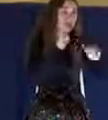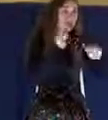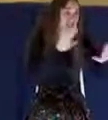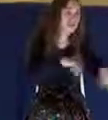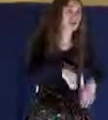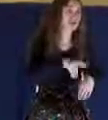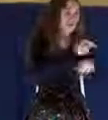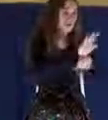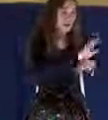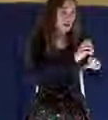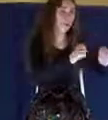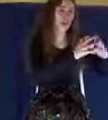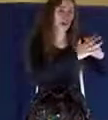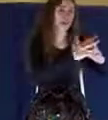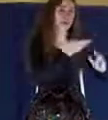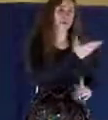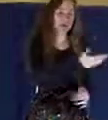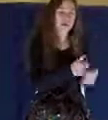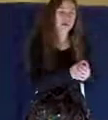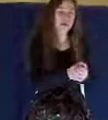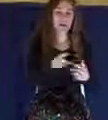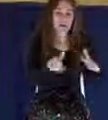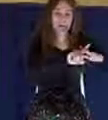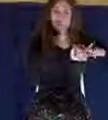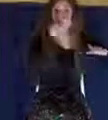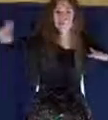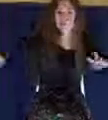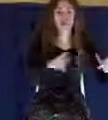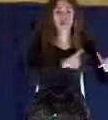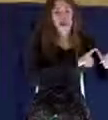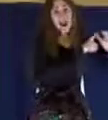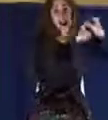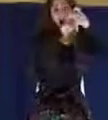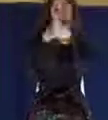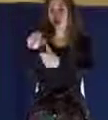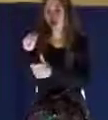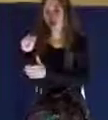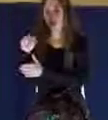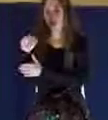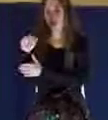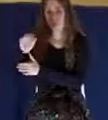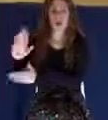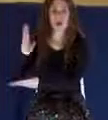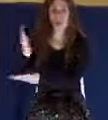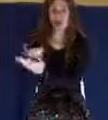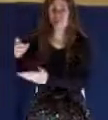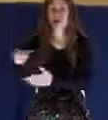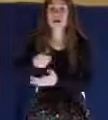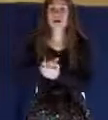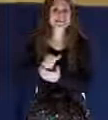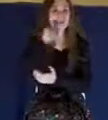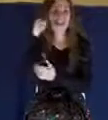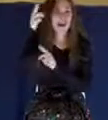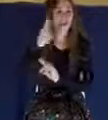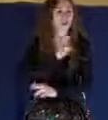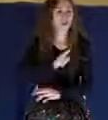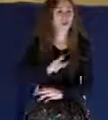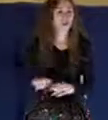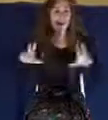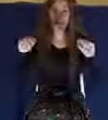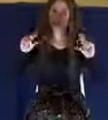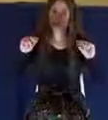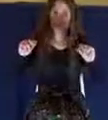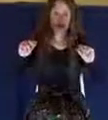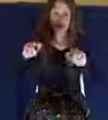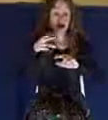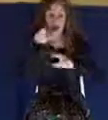he ran down to Moab. And this is the other thing he did. Instead of honoring the Lord, really, he honors his enemy. Instead of trusting in the Lord, he runs